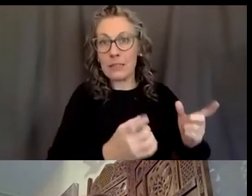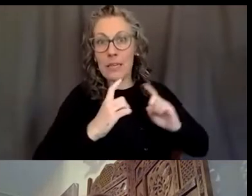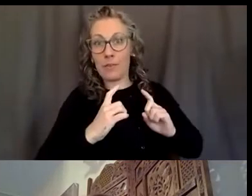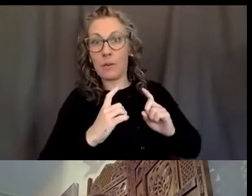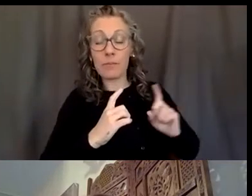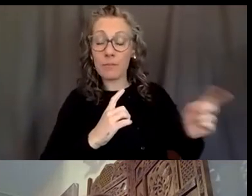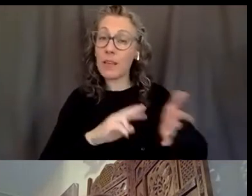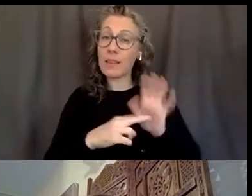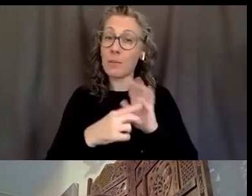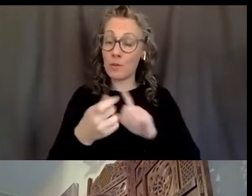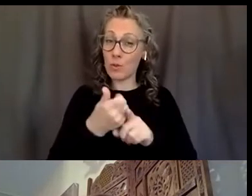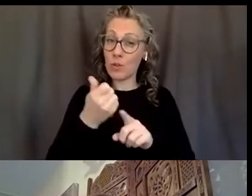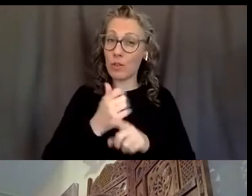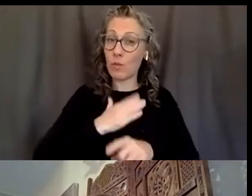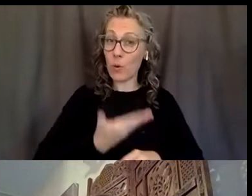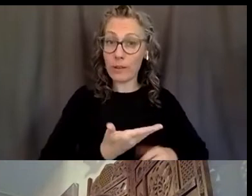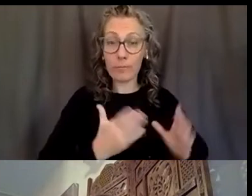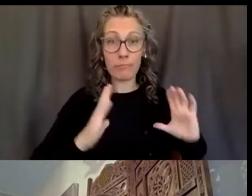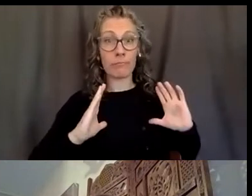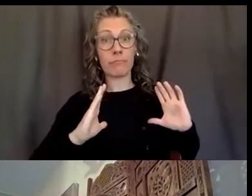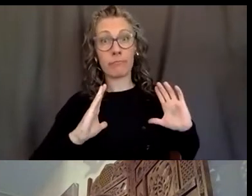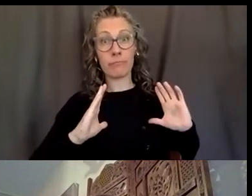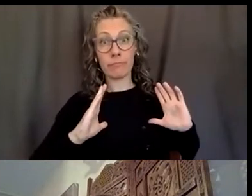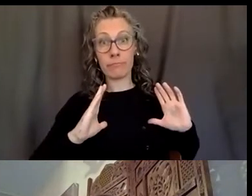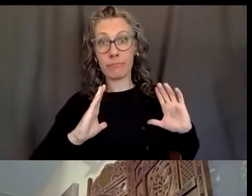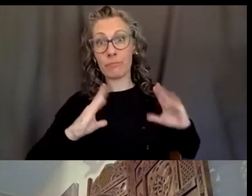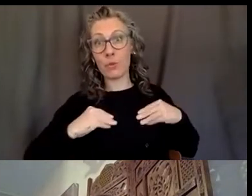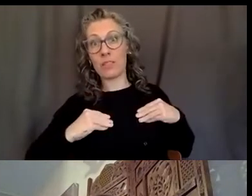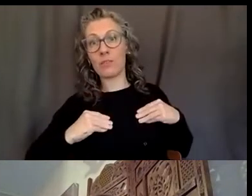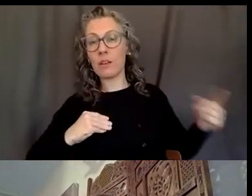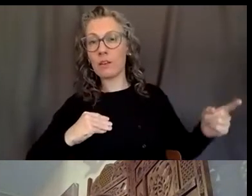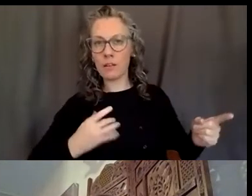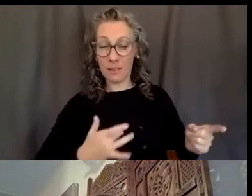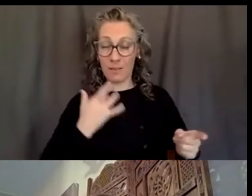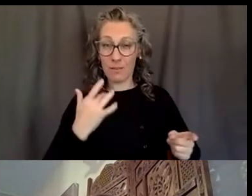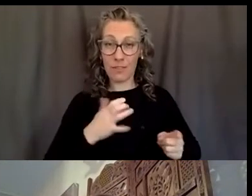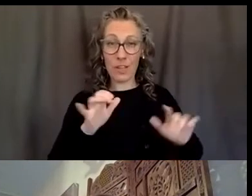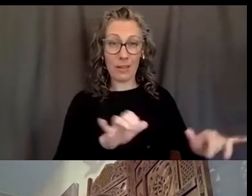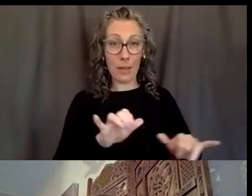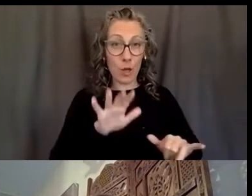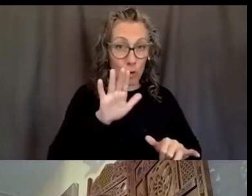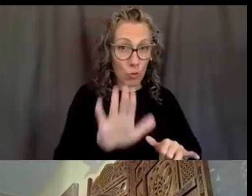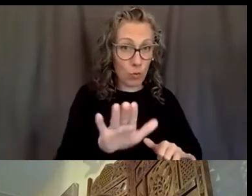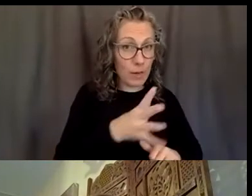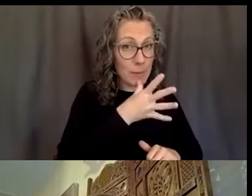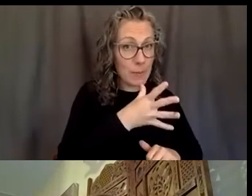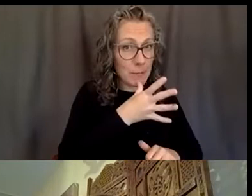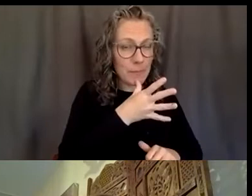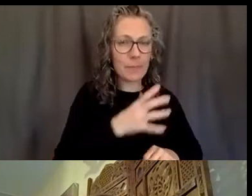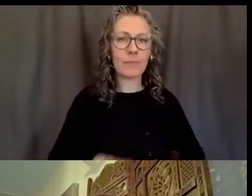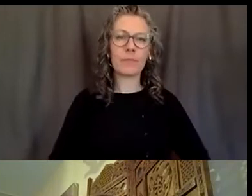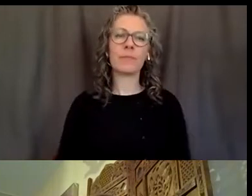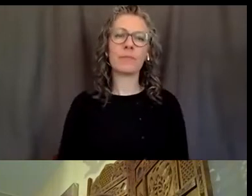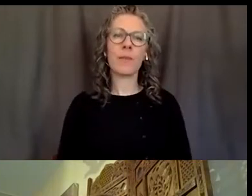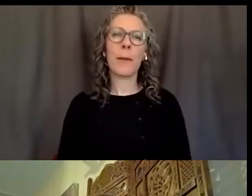it. Yes. Yeah. Did it feel at all like your mother or very different than your mother?